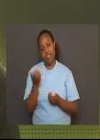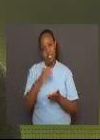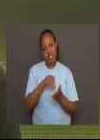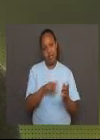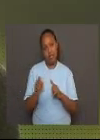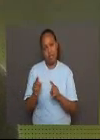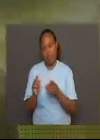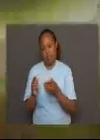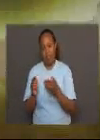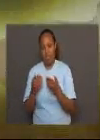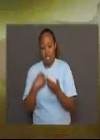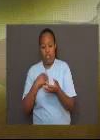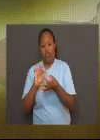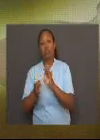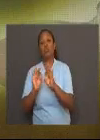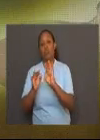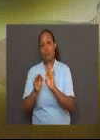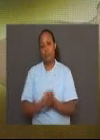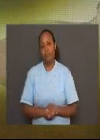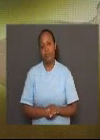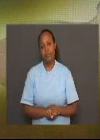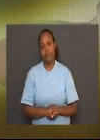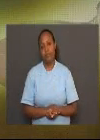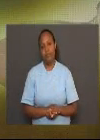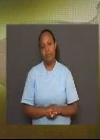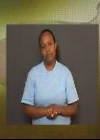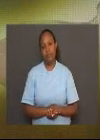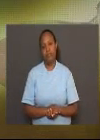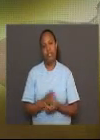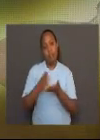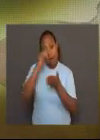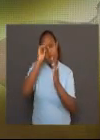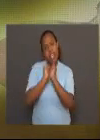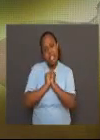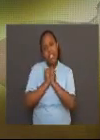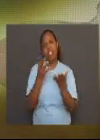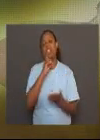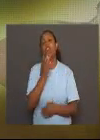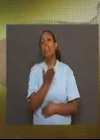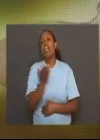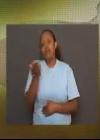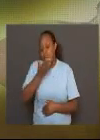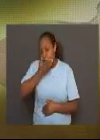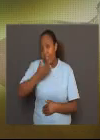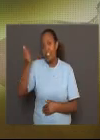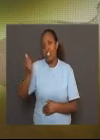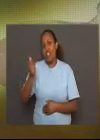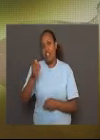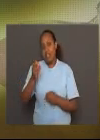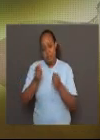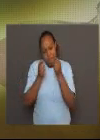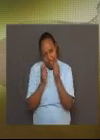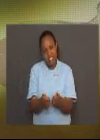of meaning. We want to learn about how to do things better,